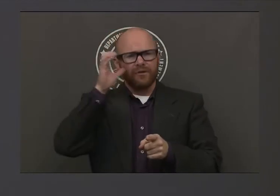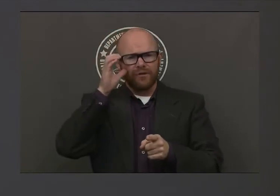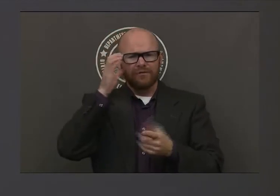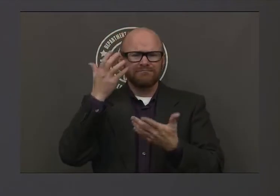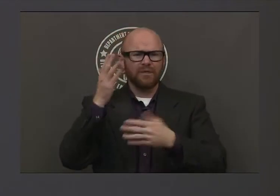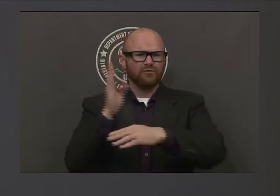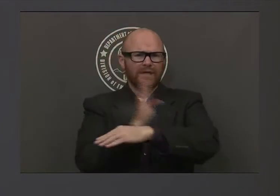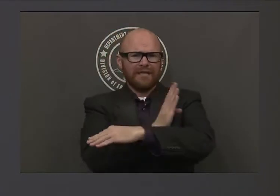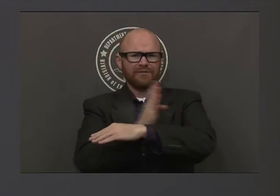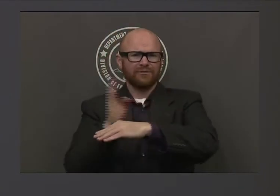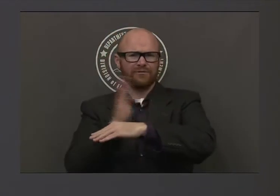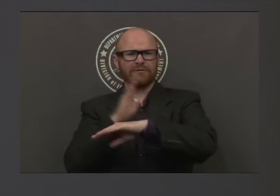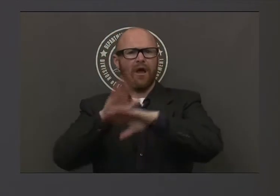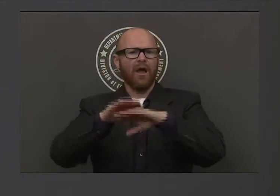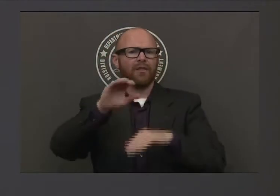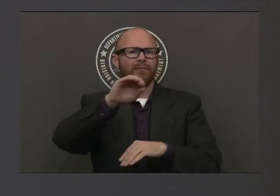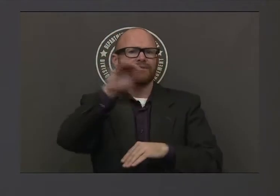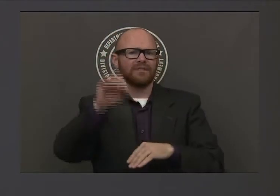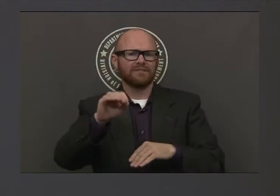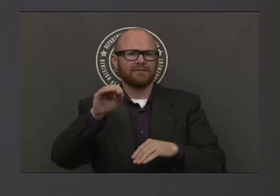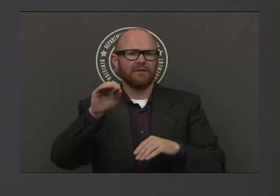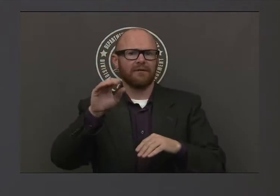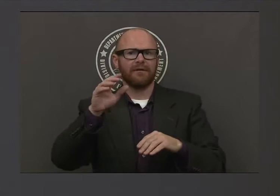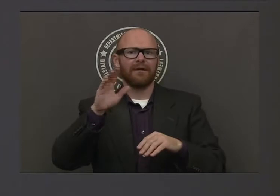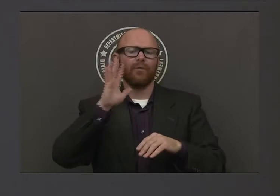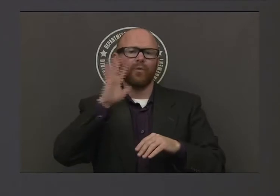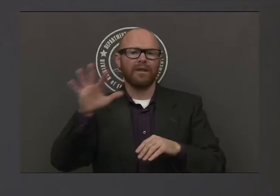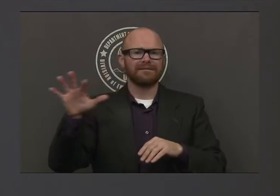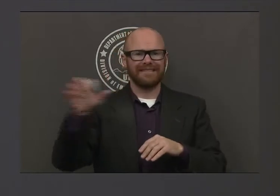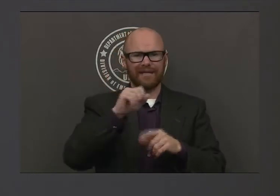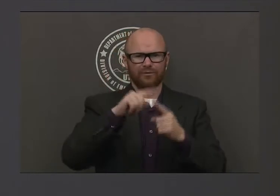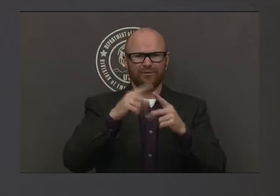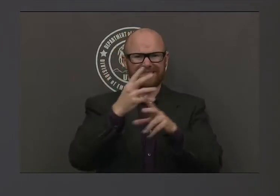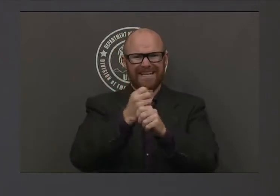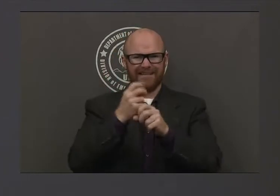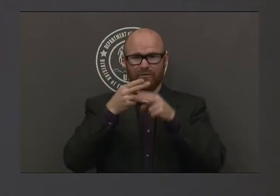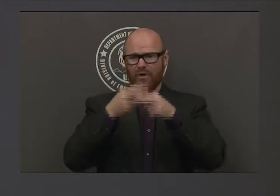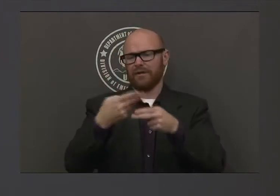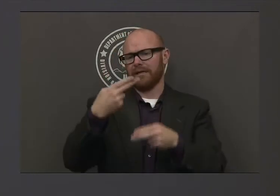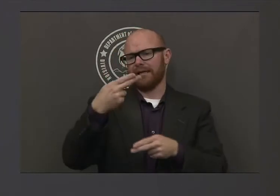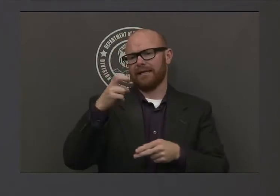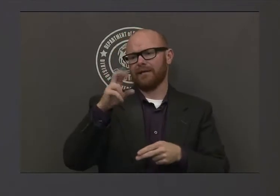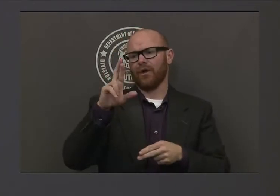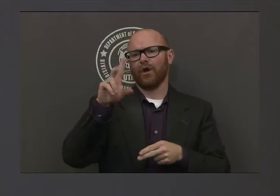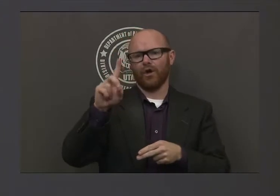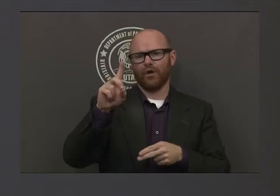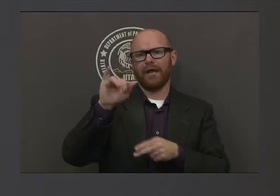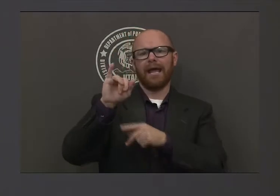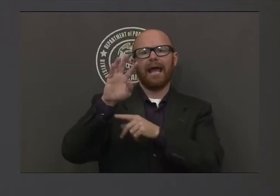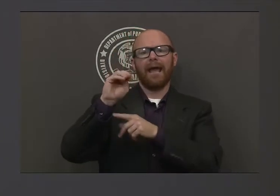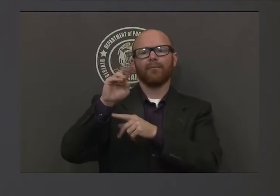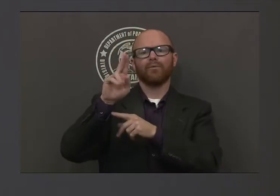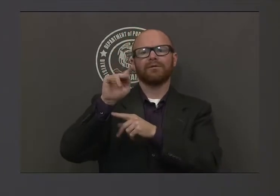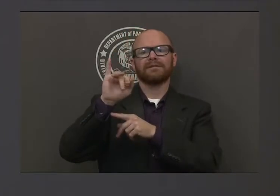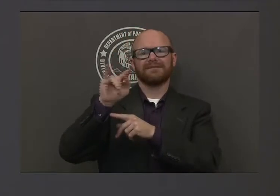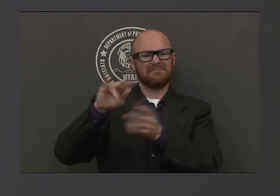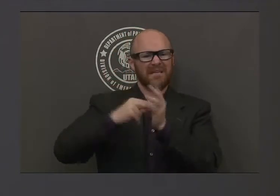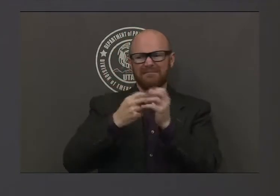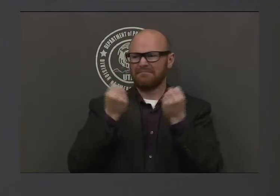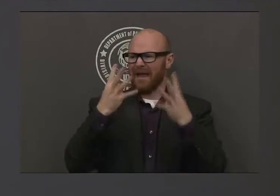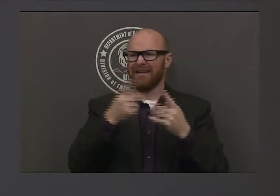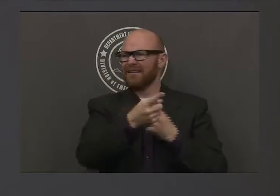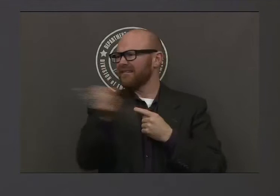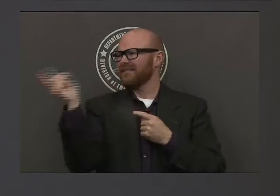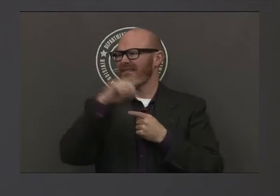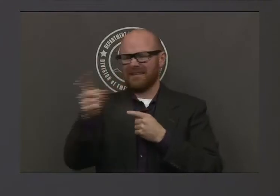on the percentage of people it will take to achieve herd immunity. I've heard between 60 and 80%. What percentage